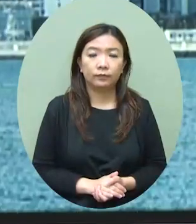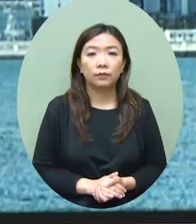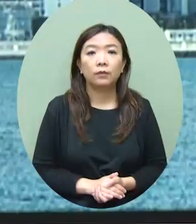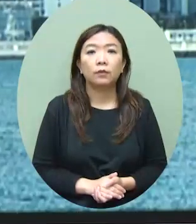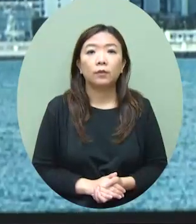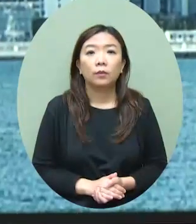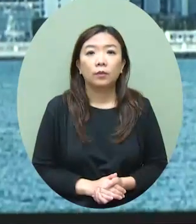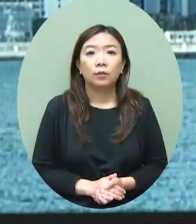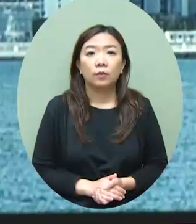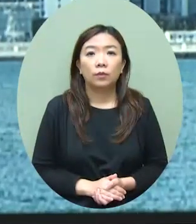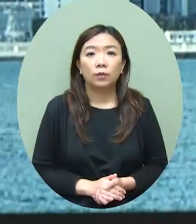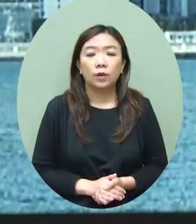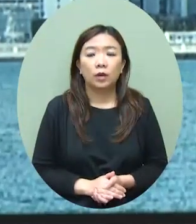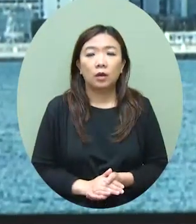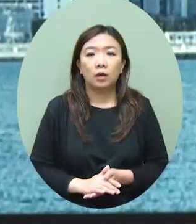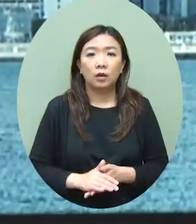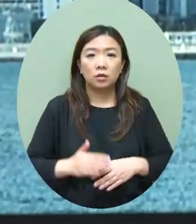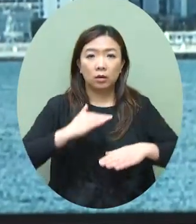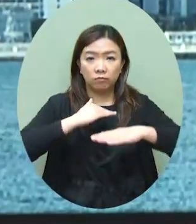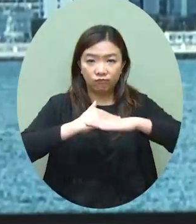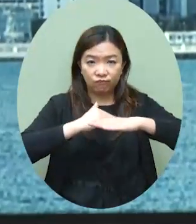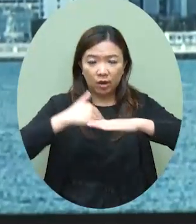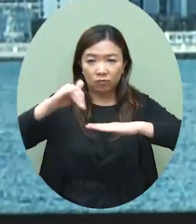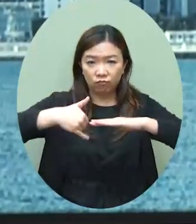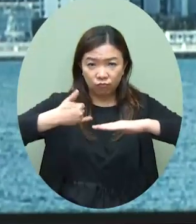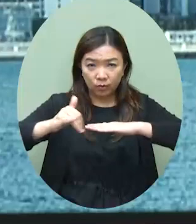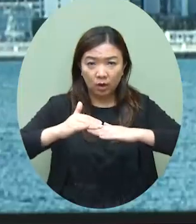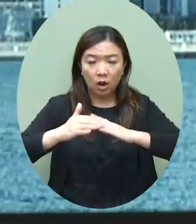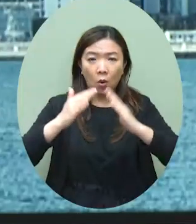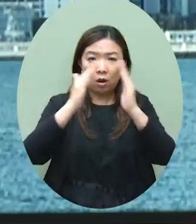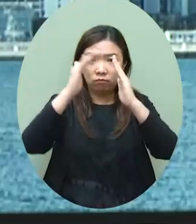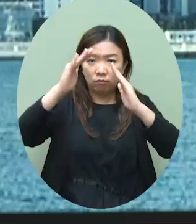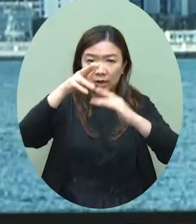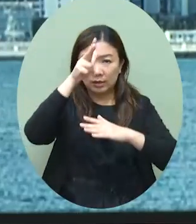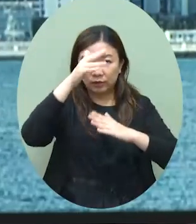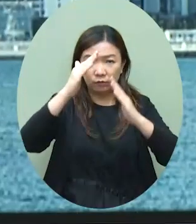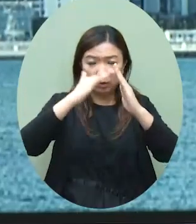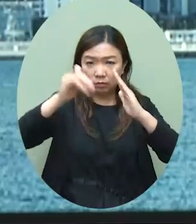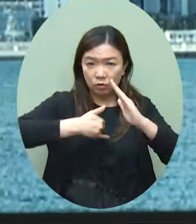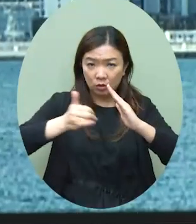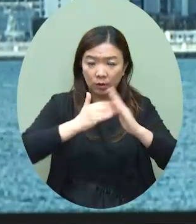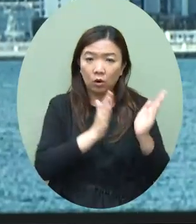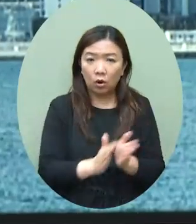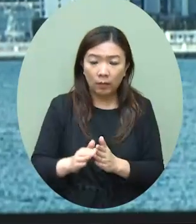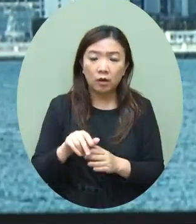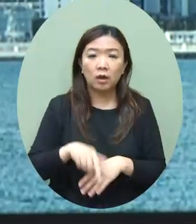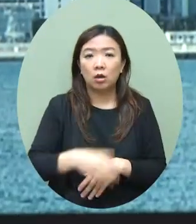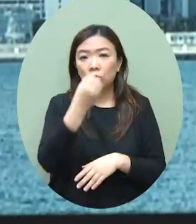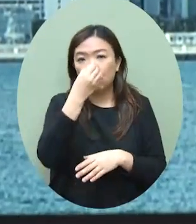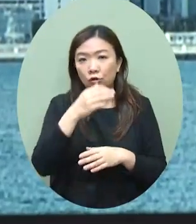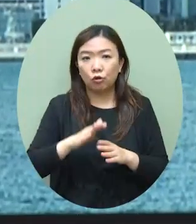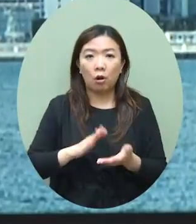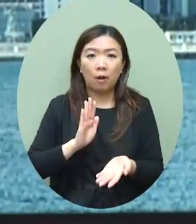to reduce the importation of infected cases into Hong Kong, especially when many places